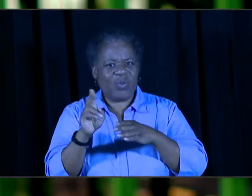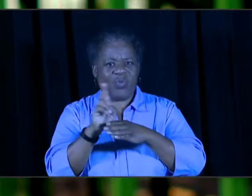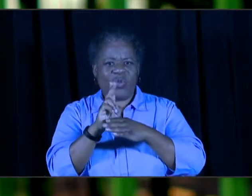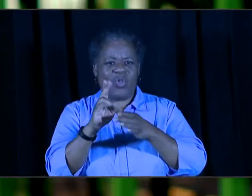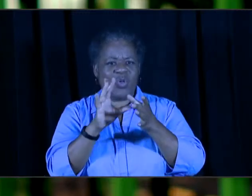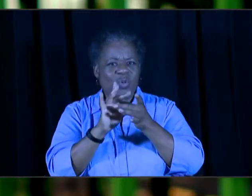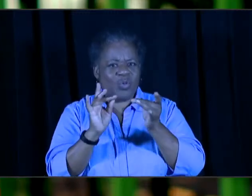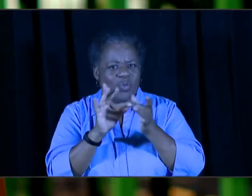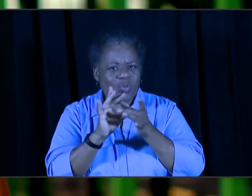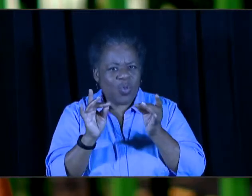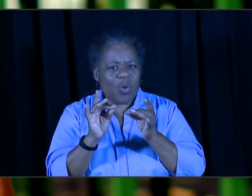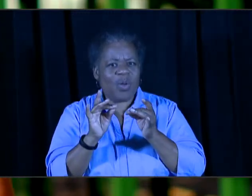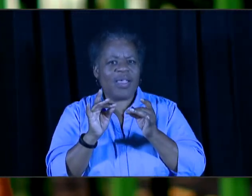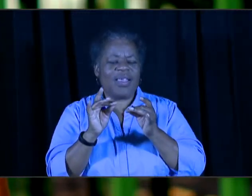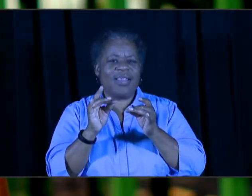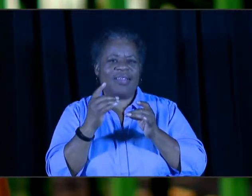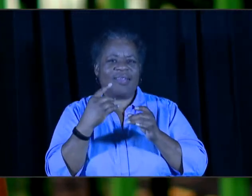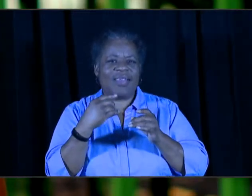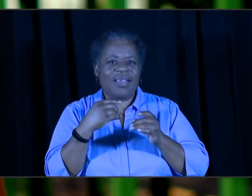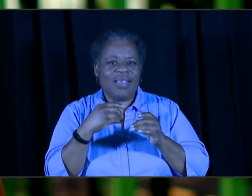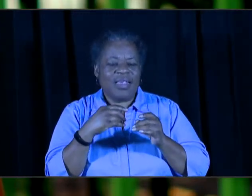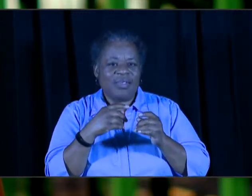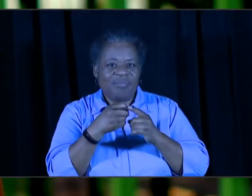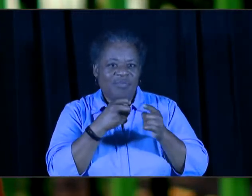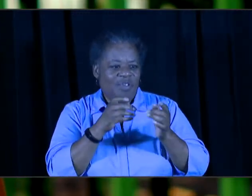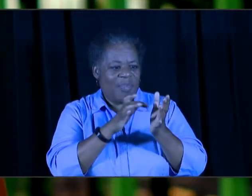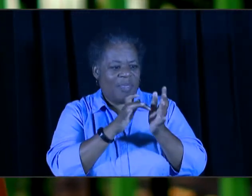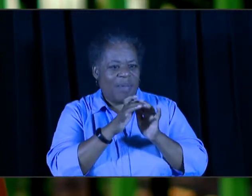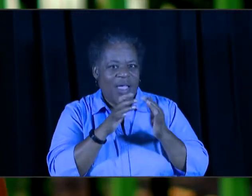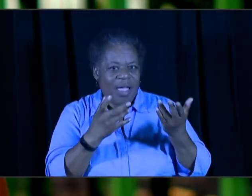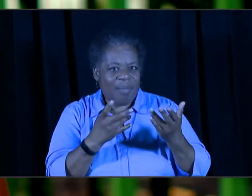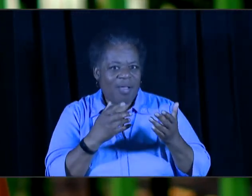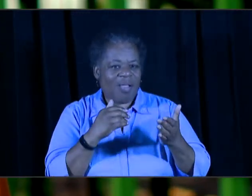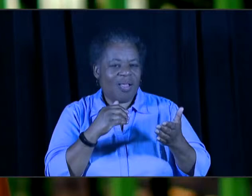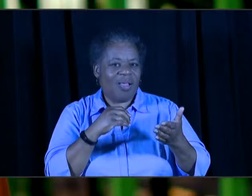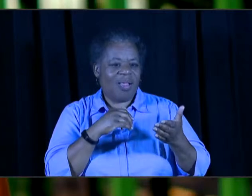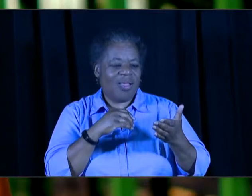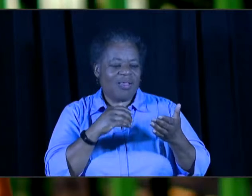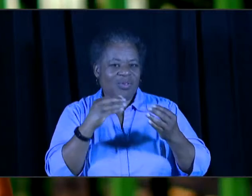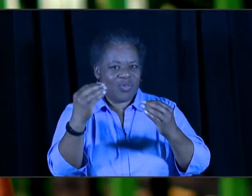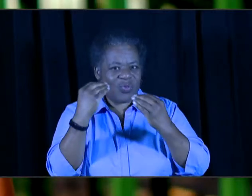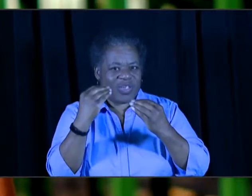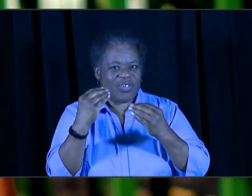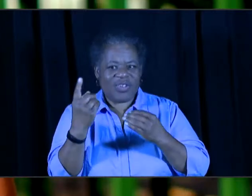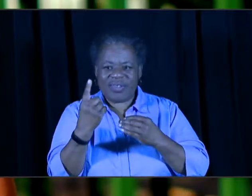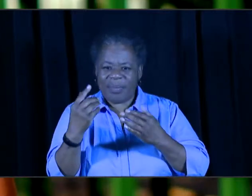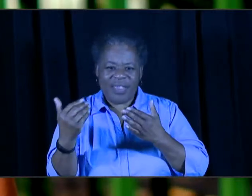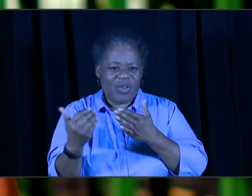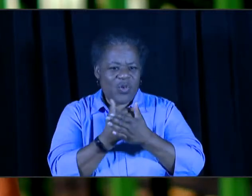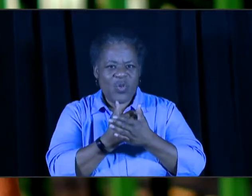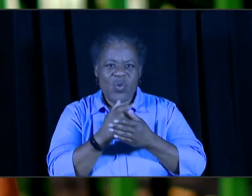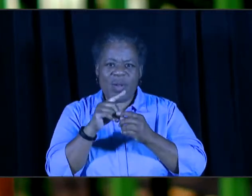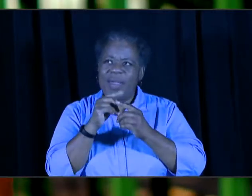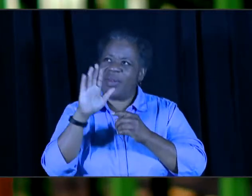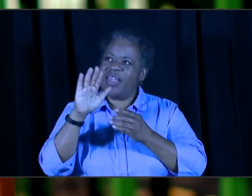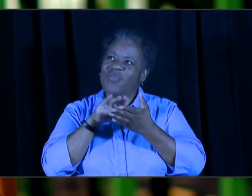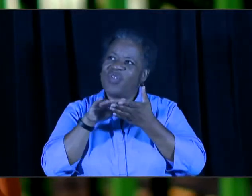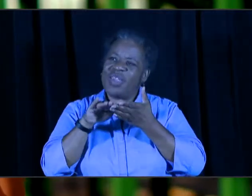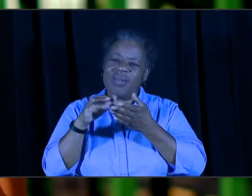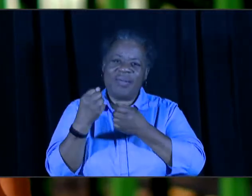have heard again and again to teach us something new about His goodness and love for us.